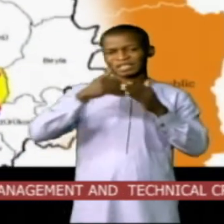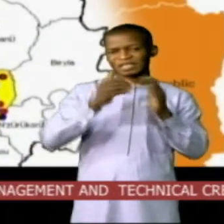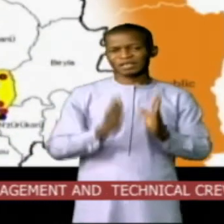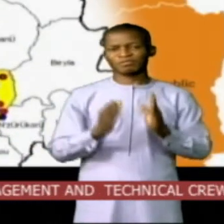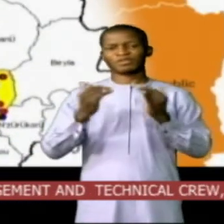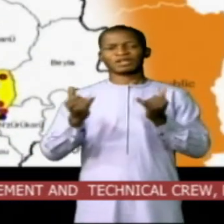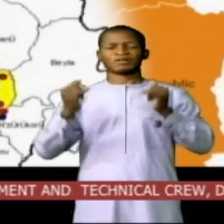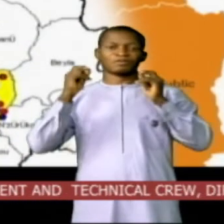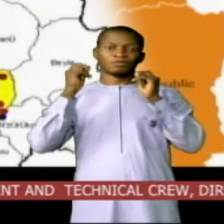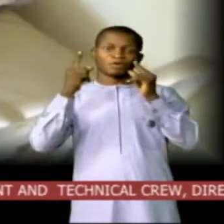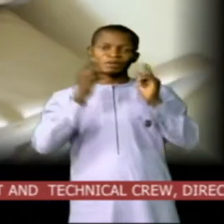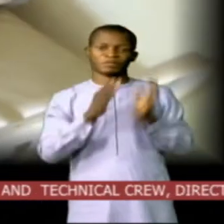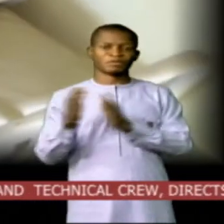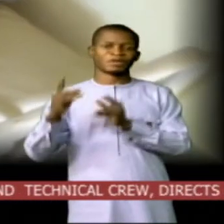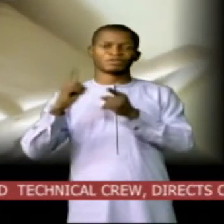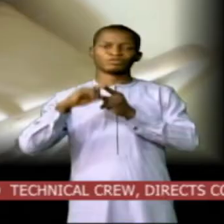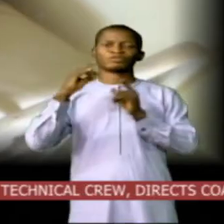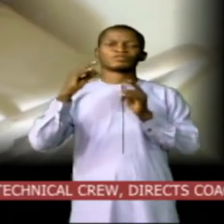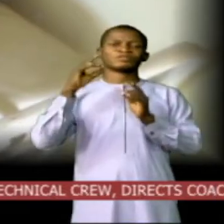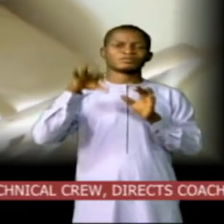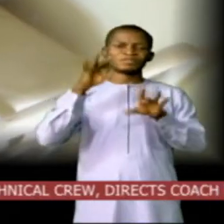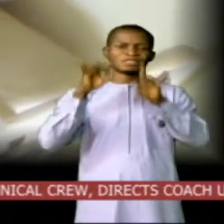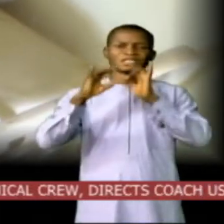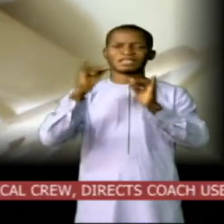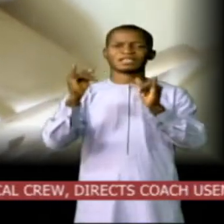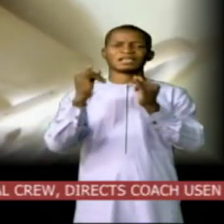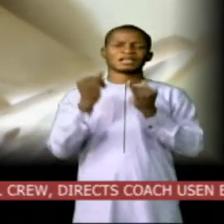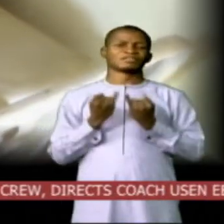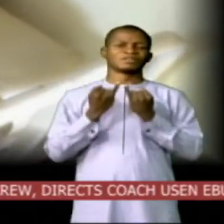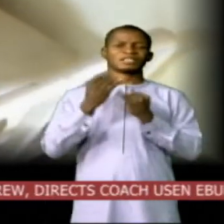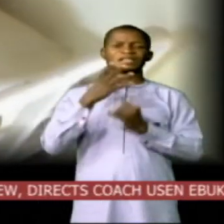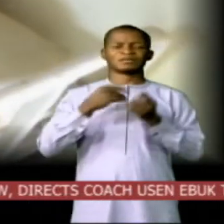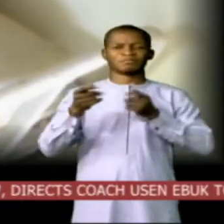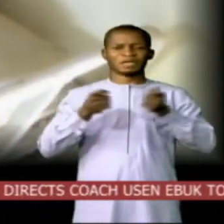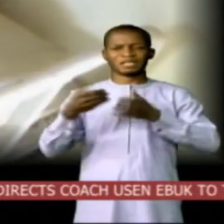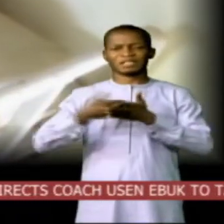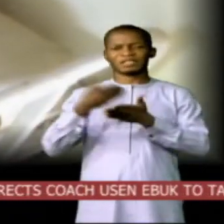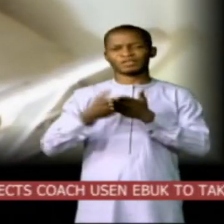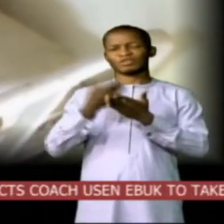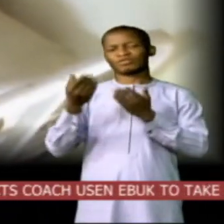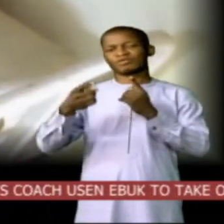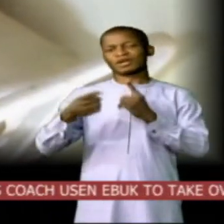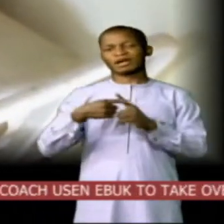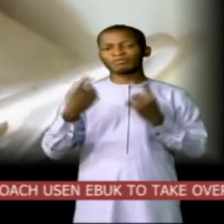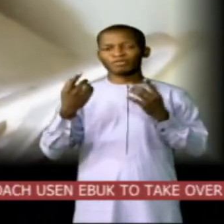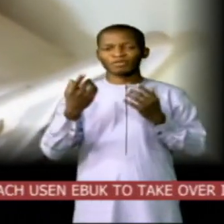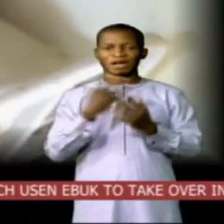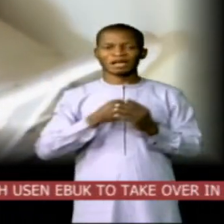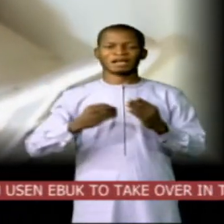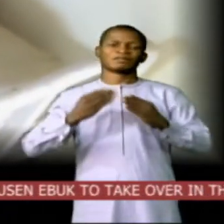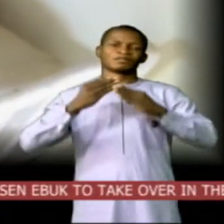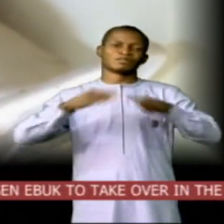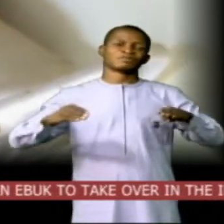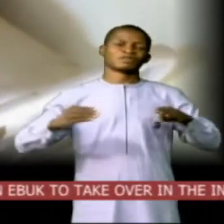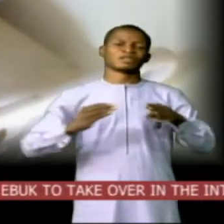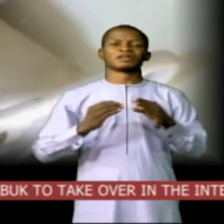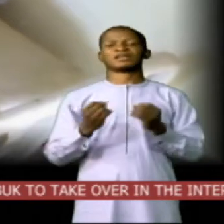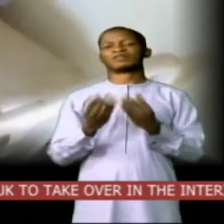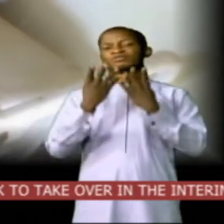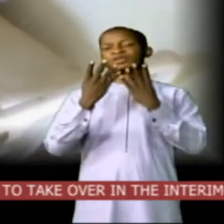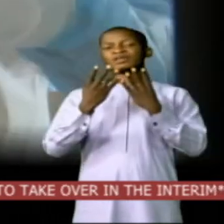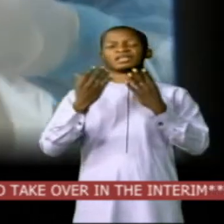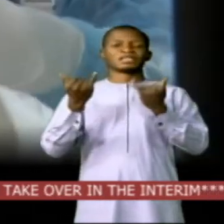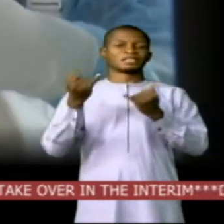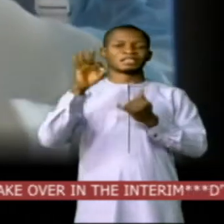urgently preparing to detect, isolate, and manage any cases and quickly stamp out potential cross-border outbreaks. 9